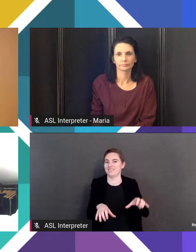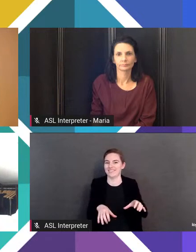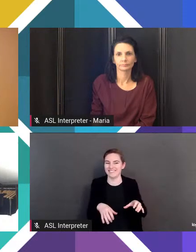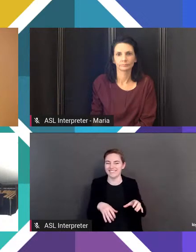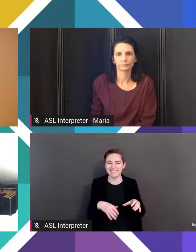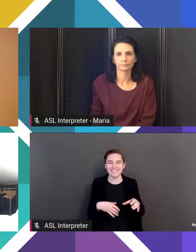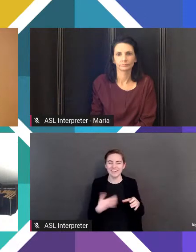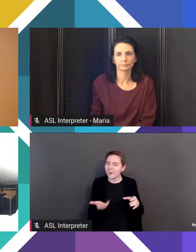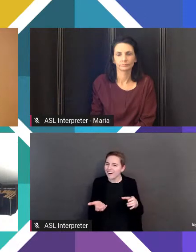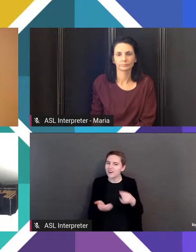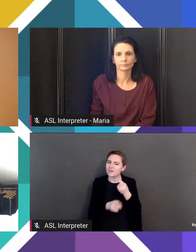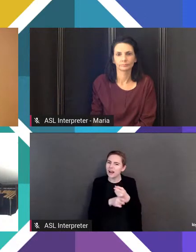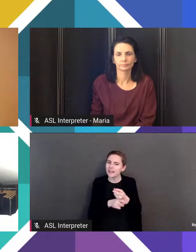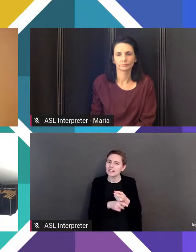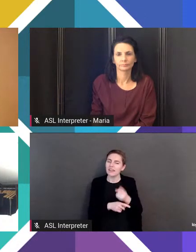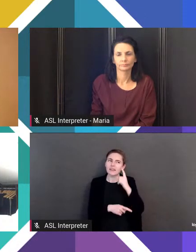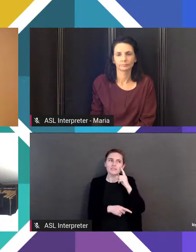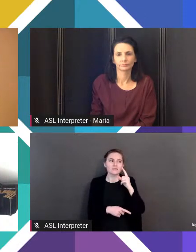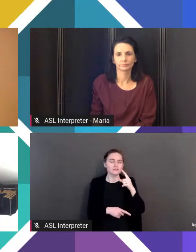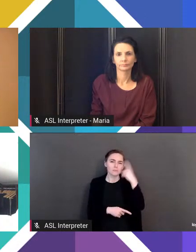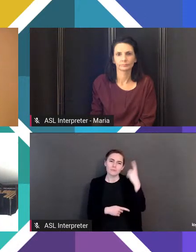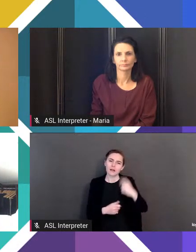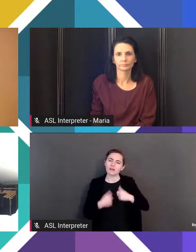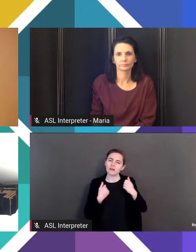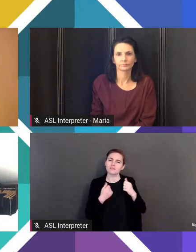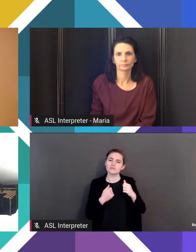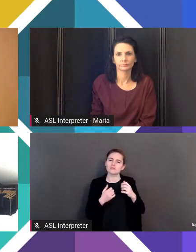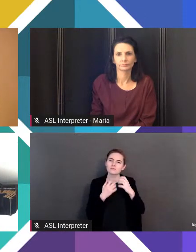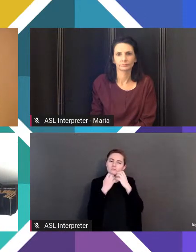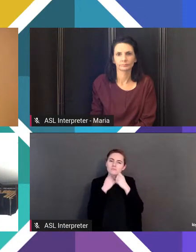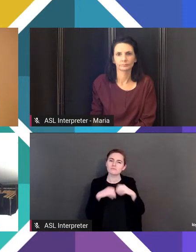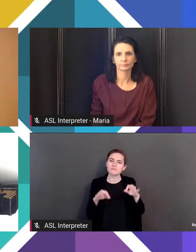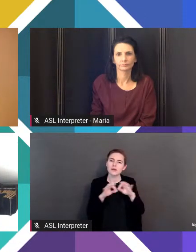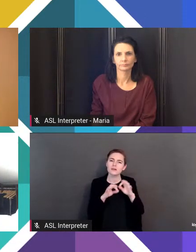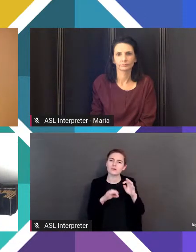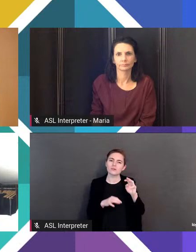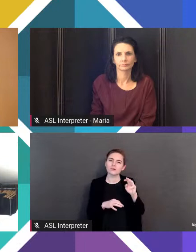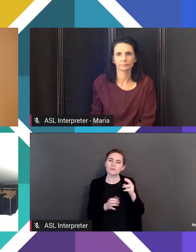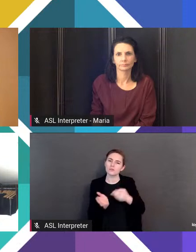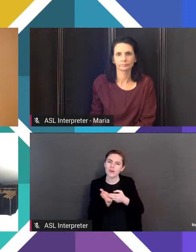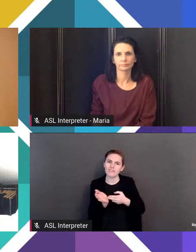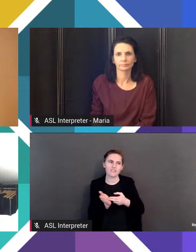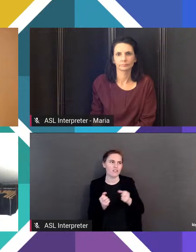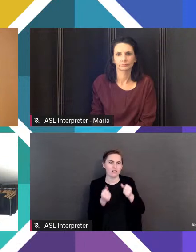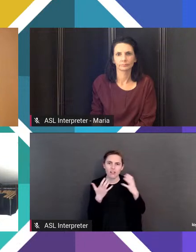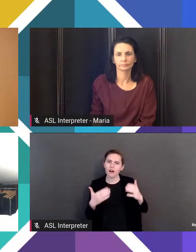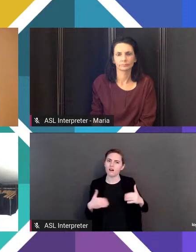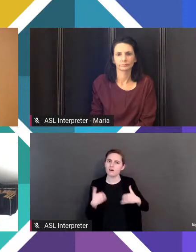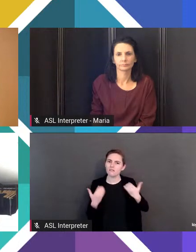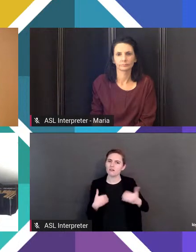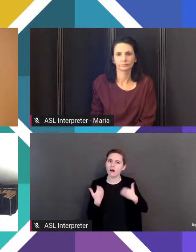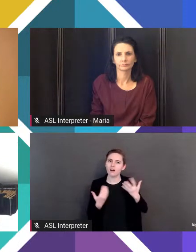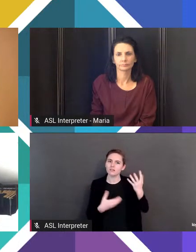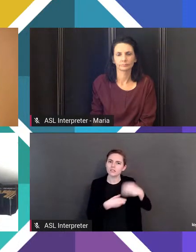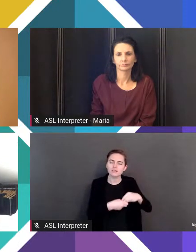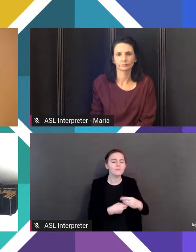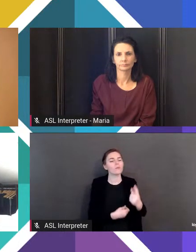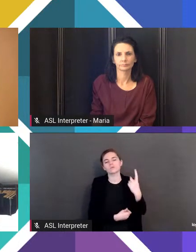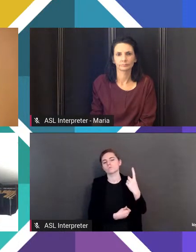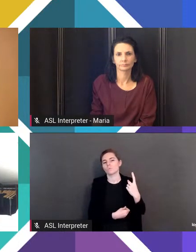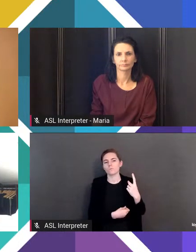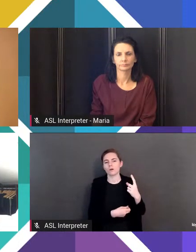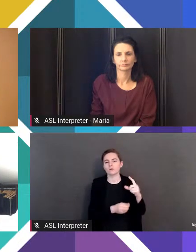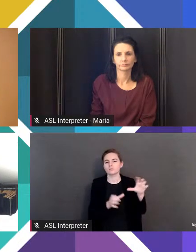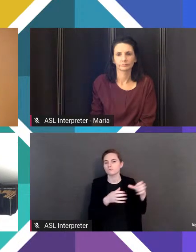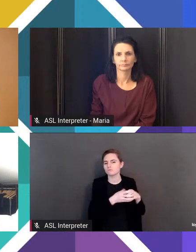isn't like Black Lives Matter New Haven, like a bunch of like younger people too. Or there's like one group in New Haven